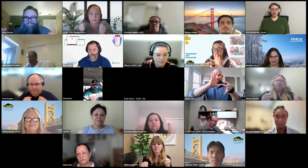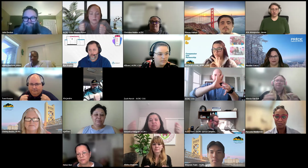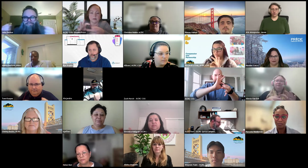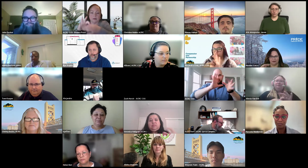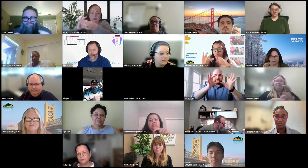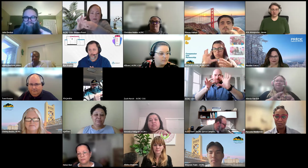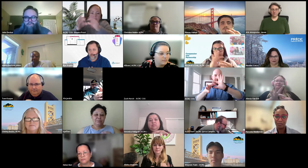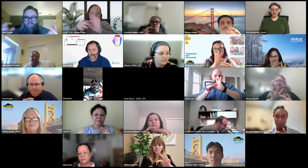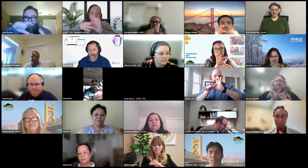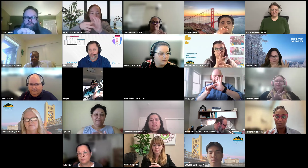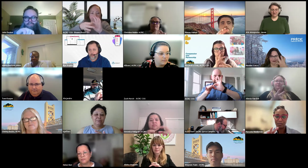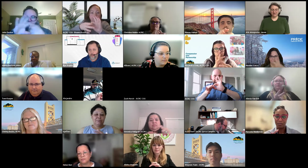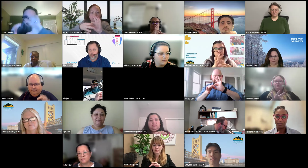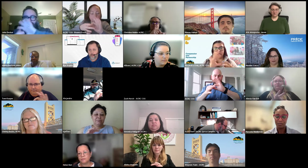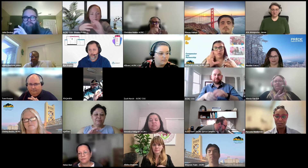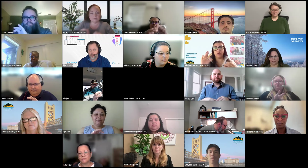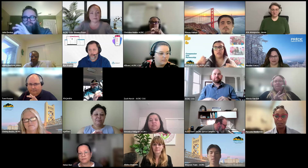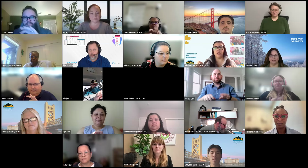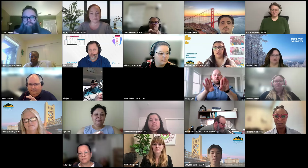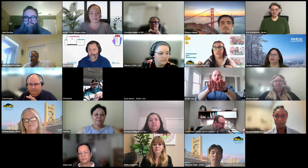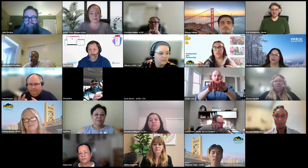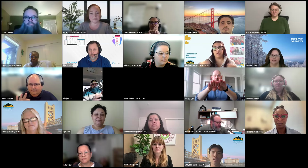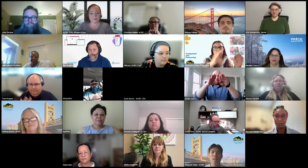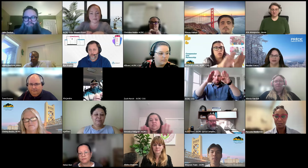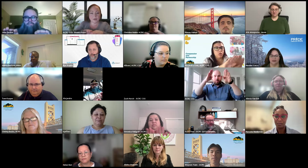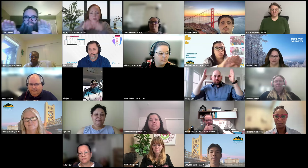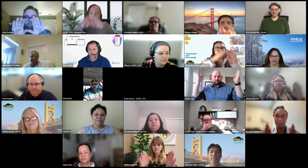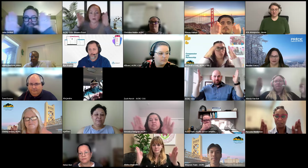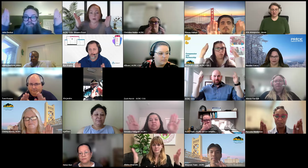Now, Winter Olympics